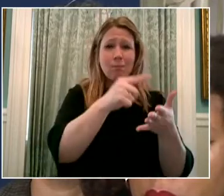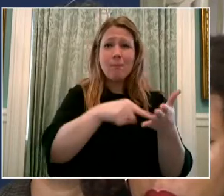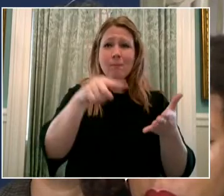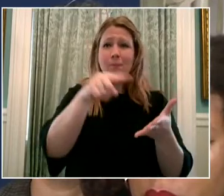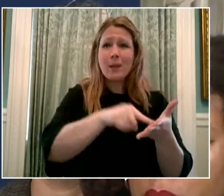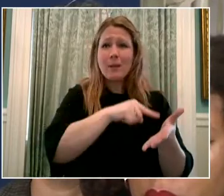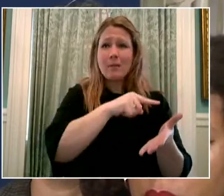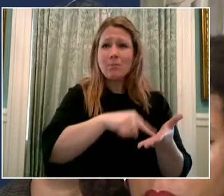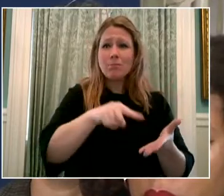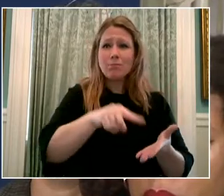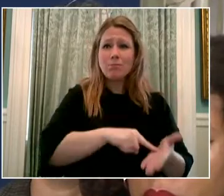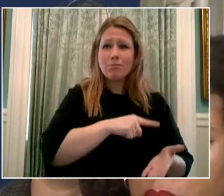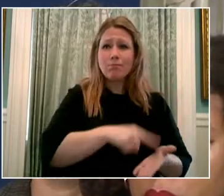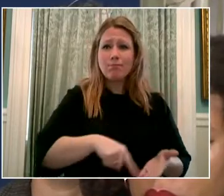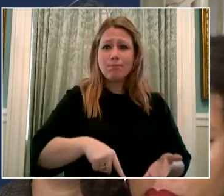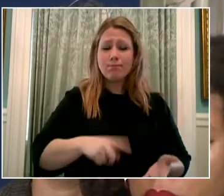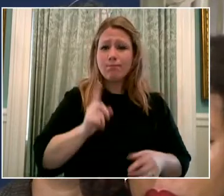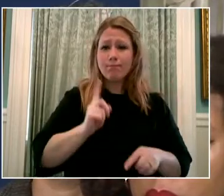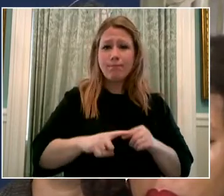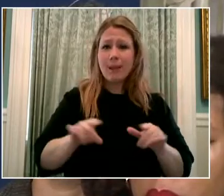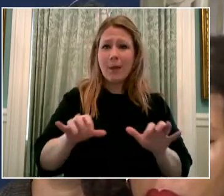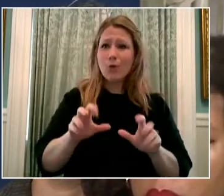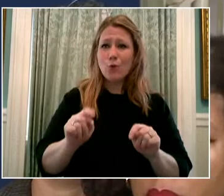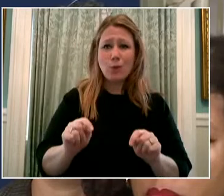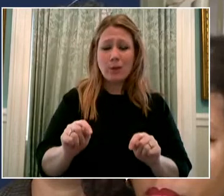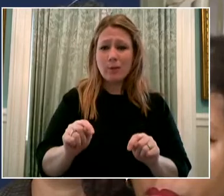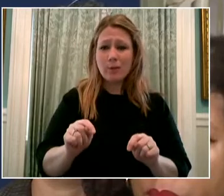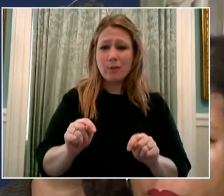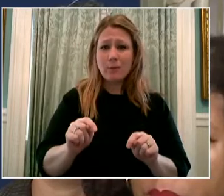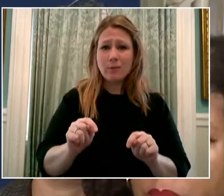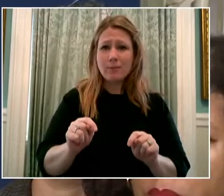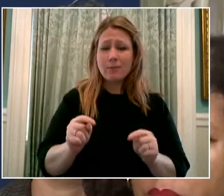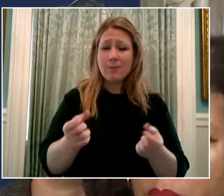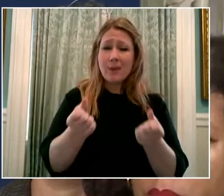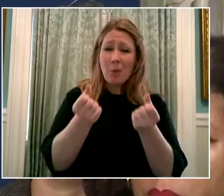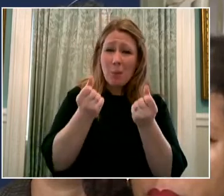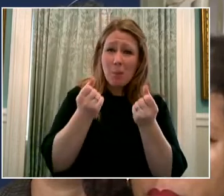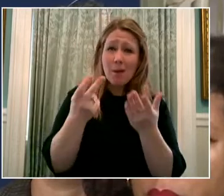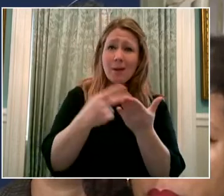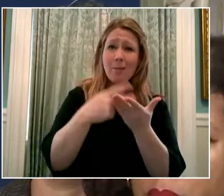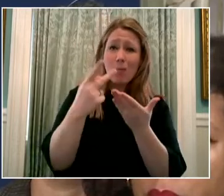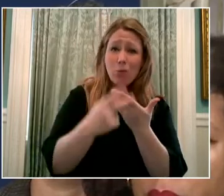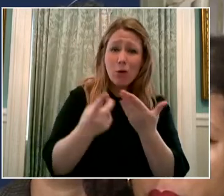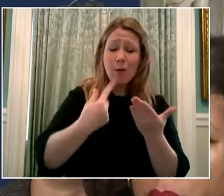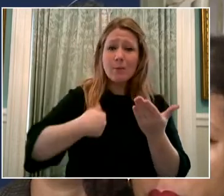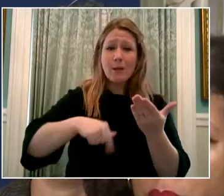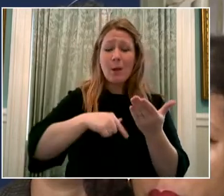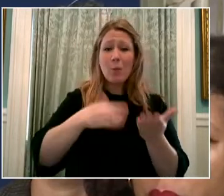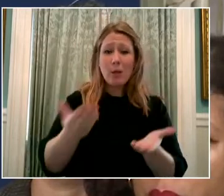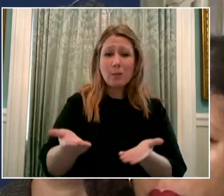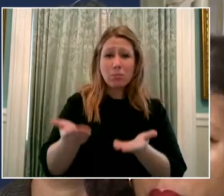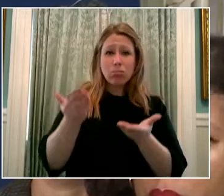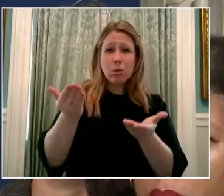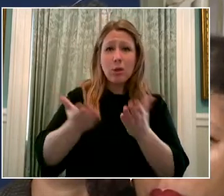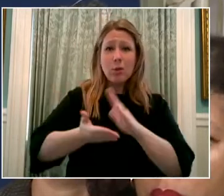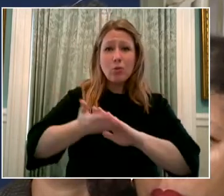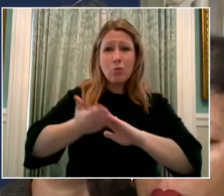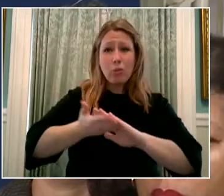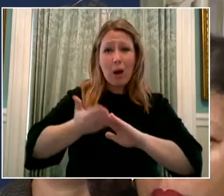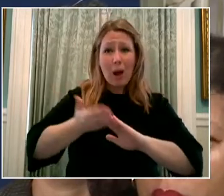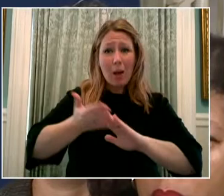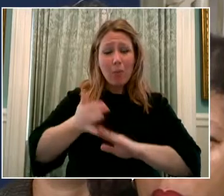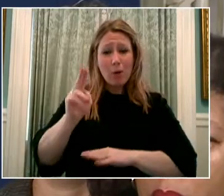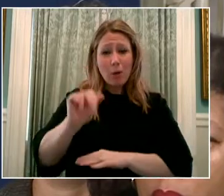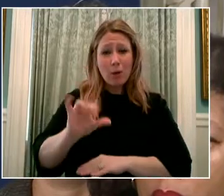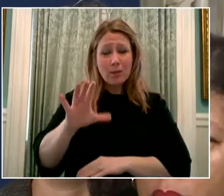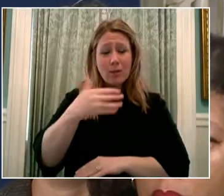them. There's a lot of initiatives we're doing to make this city operate better. But we may have to come right back to the same podium and